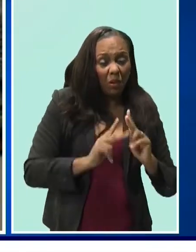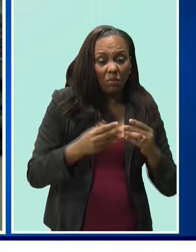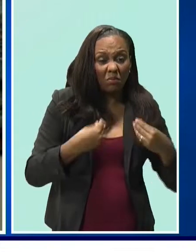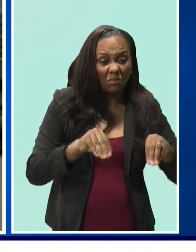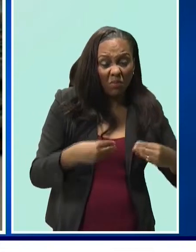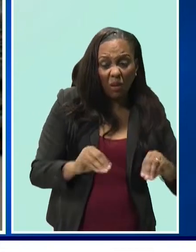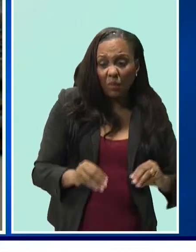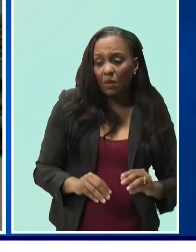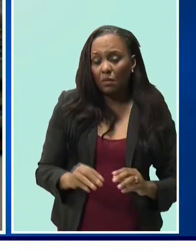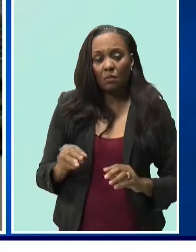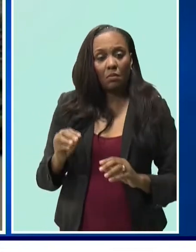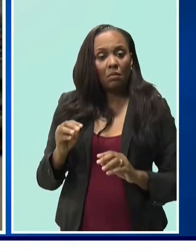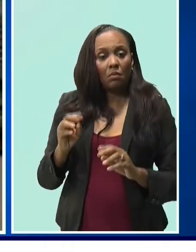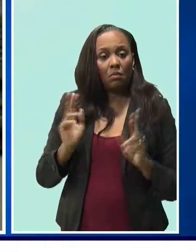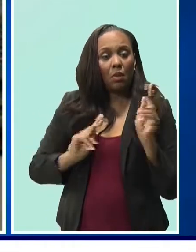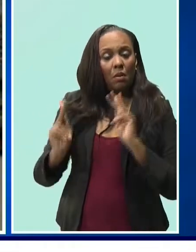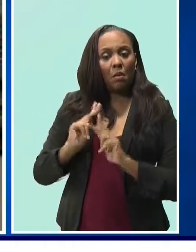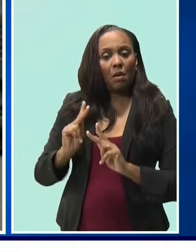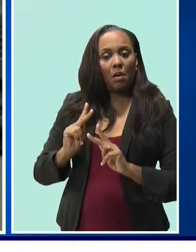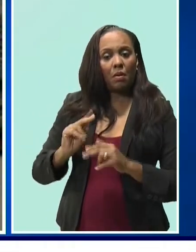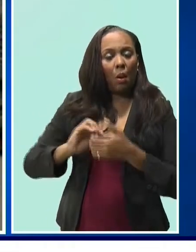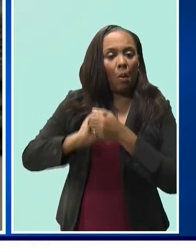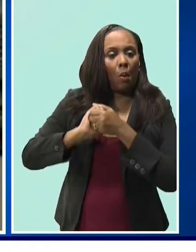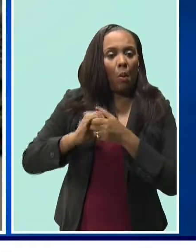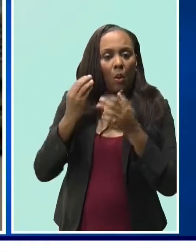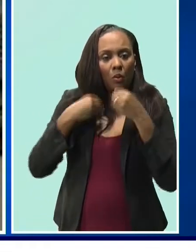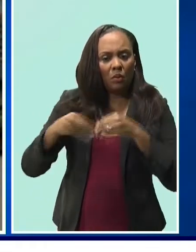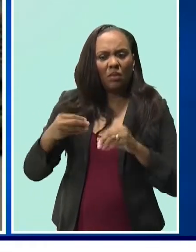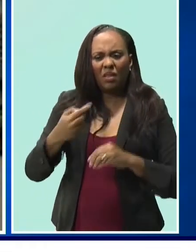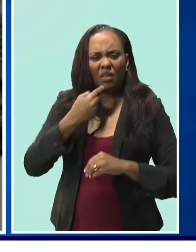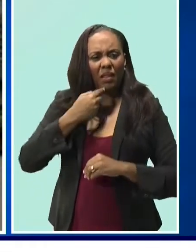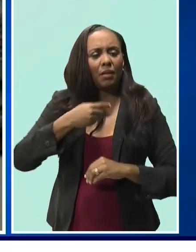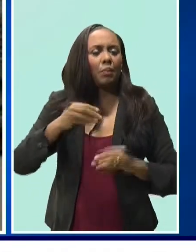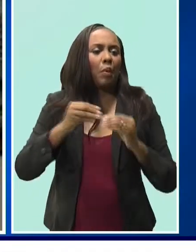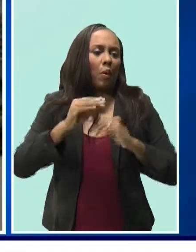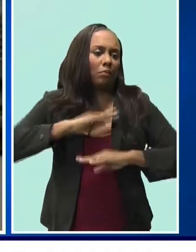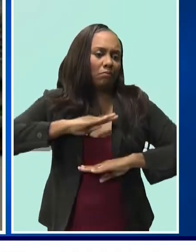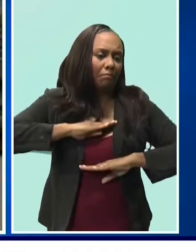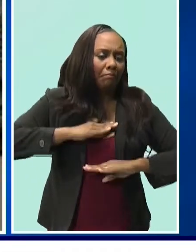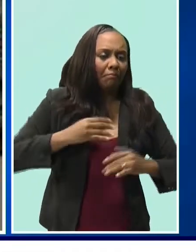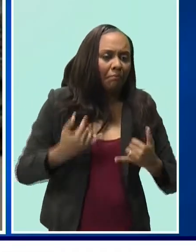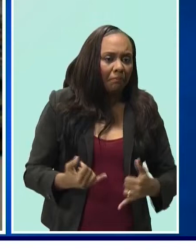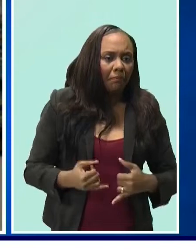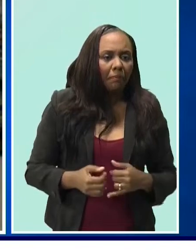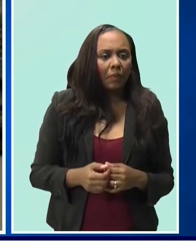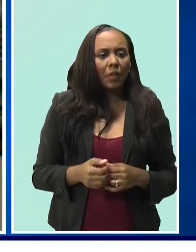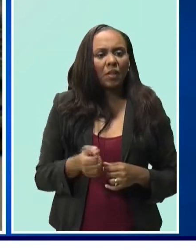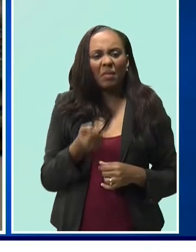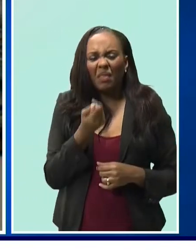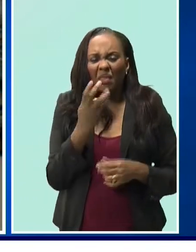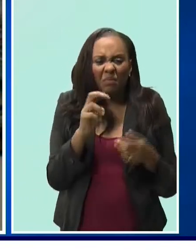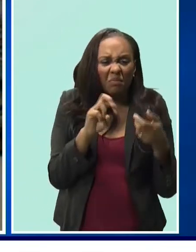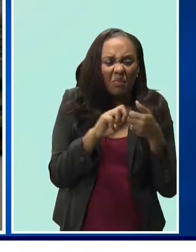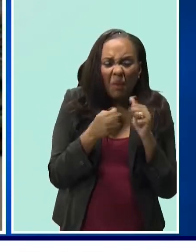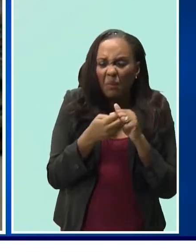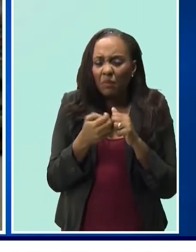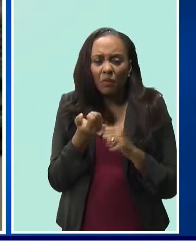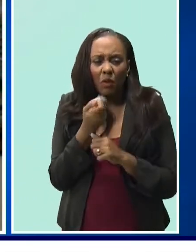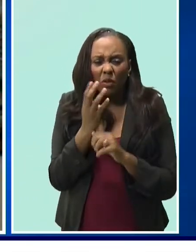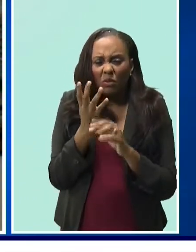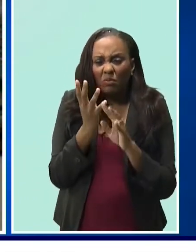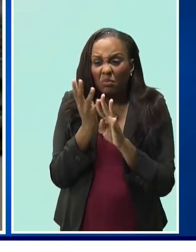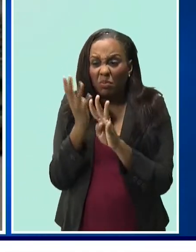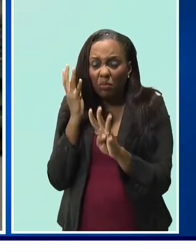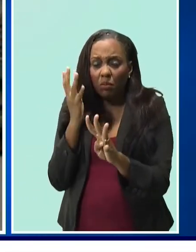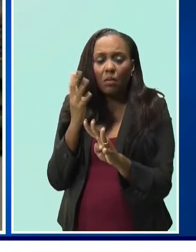to, are basically relating a much more satisfactory experience. Yes, there are still queues at some places, but just